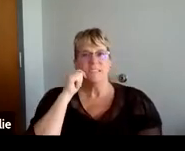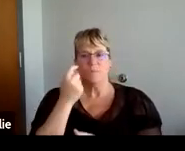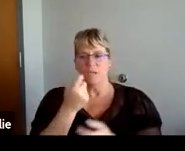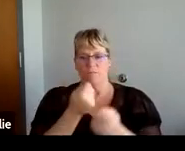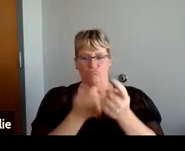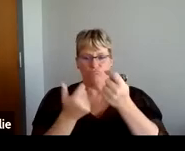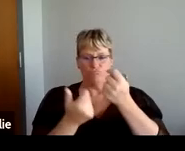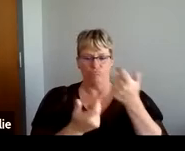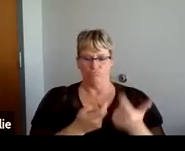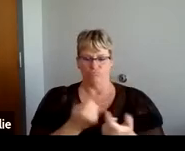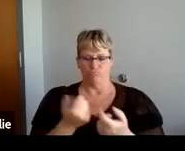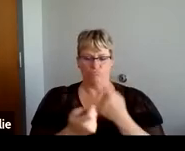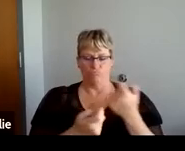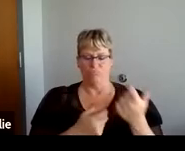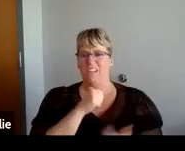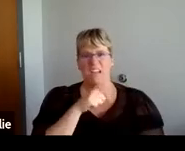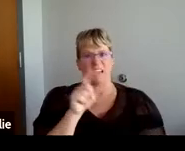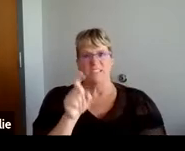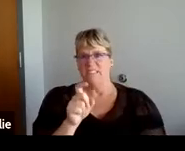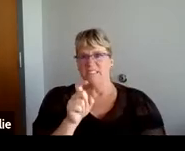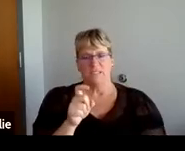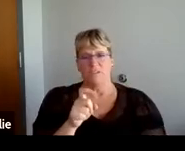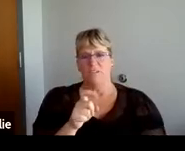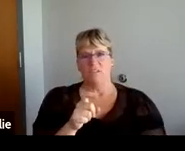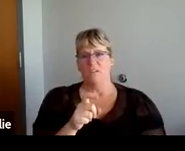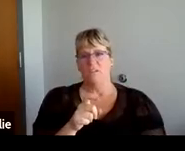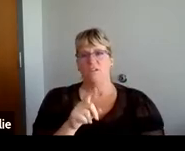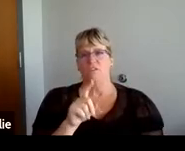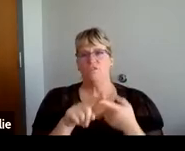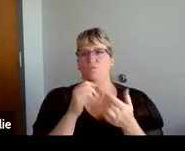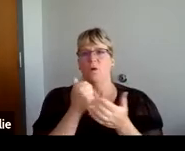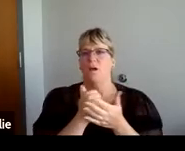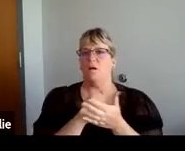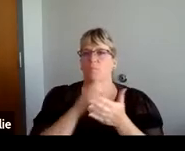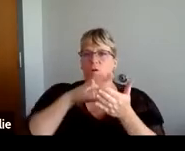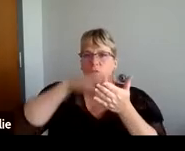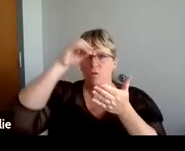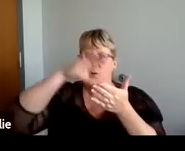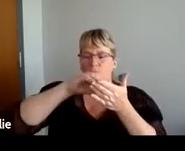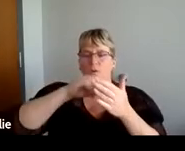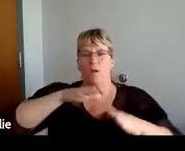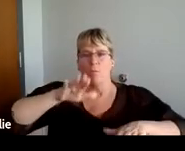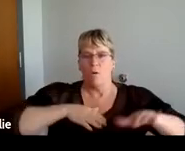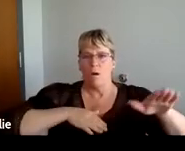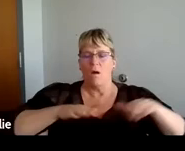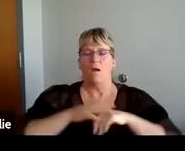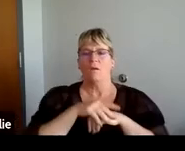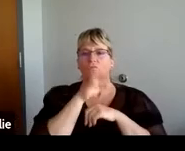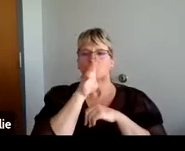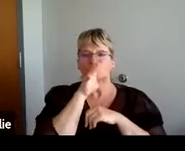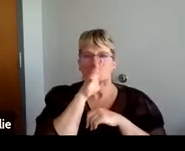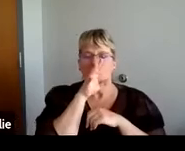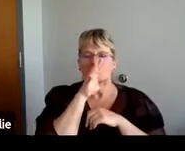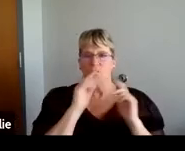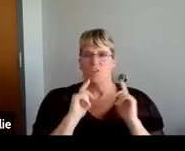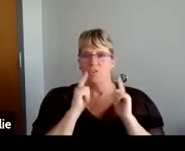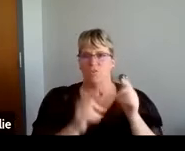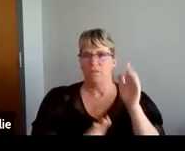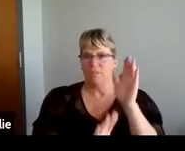ones that really aren't necessary to help us learn how to walk, to talk, all those early